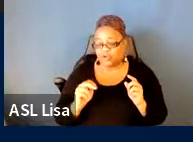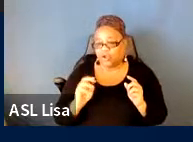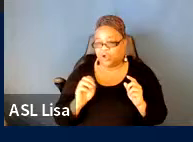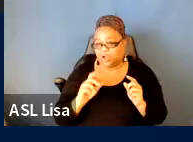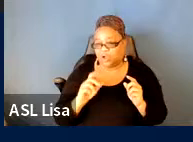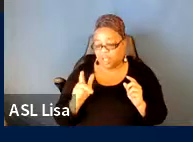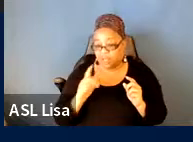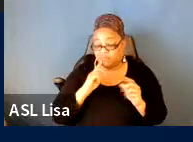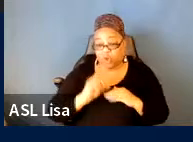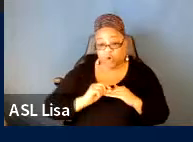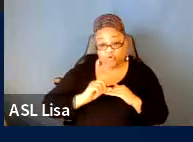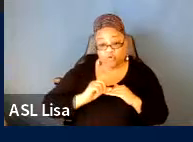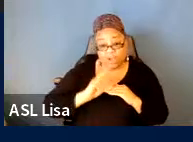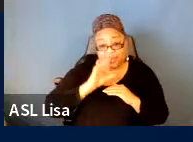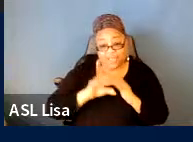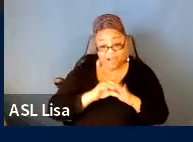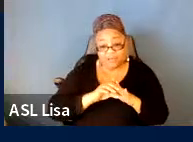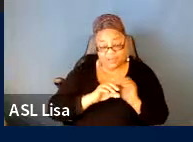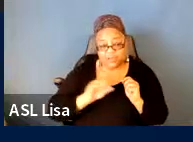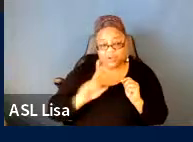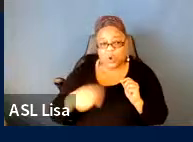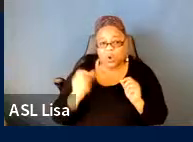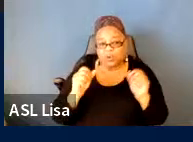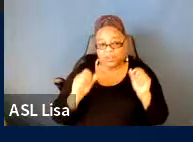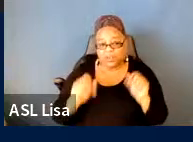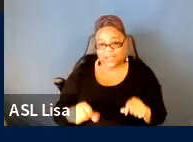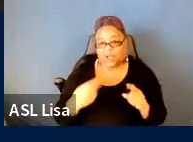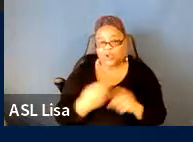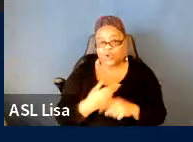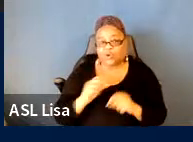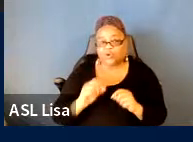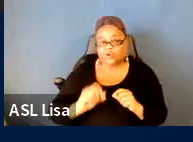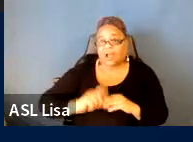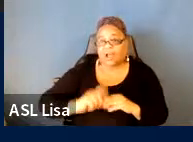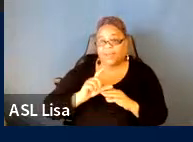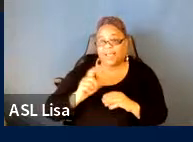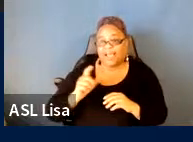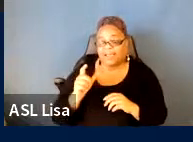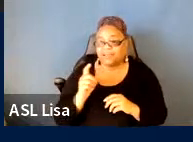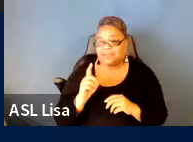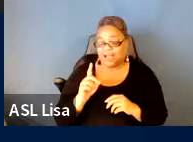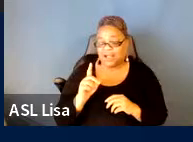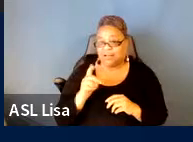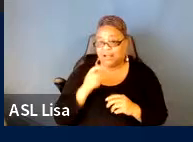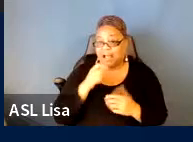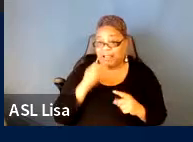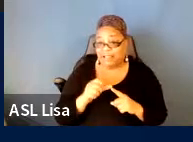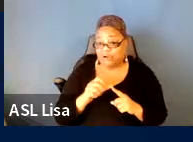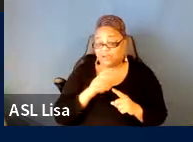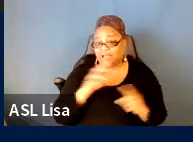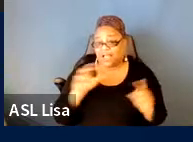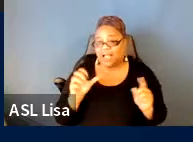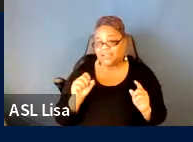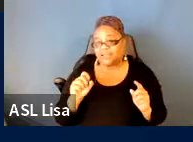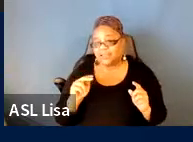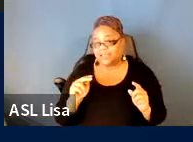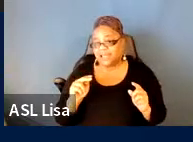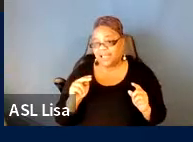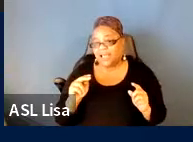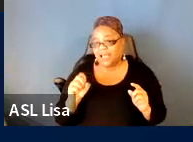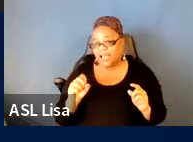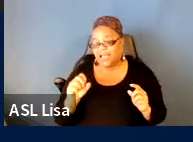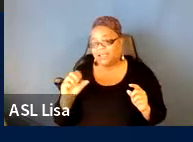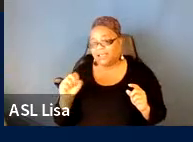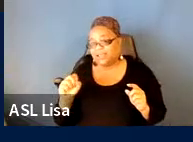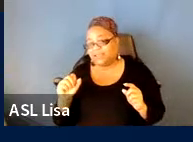raised characters, it can only be uppercase letters and sans serif only. To the right, we have an image of men's